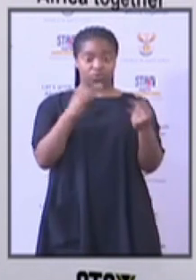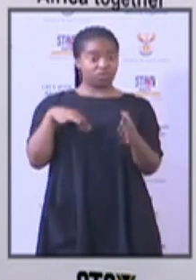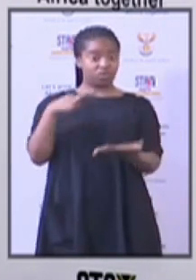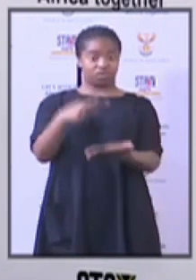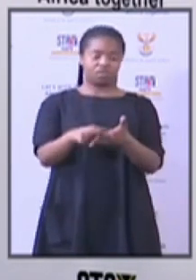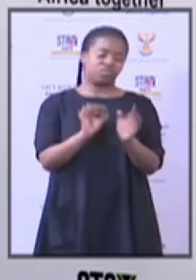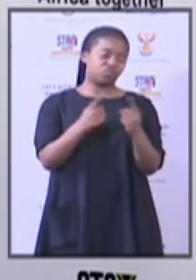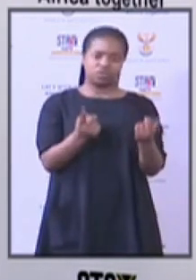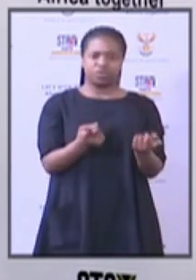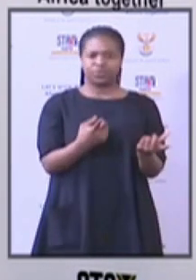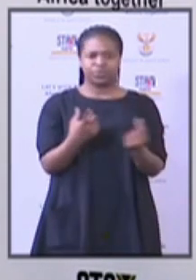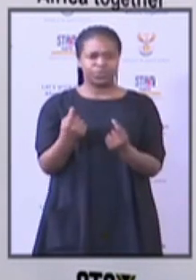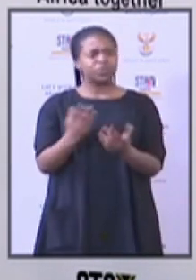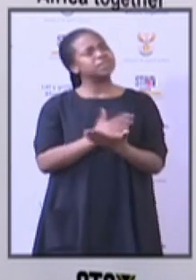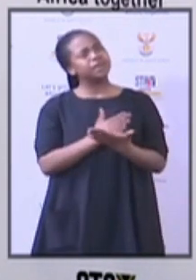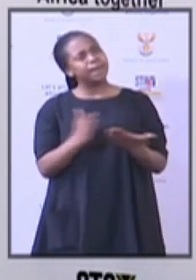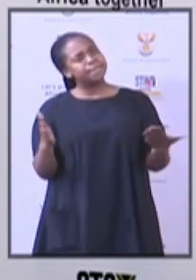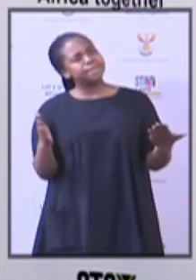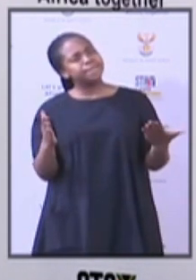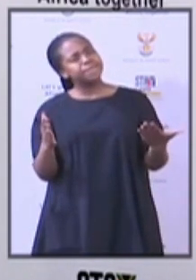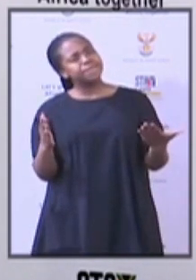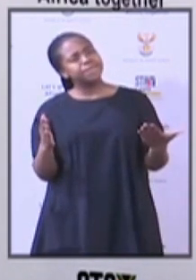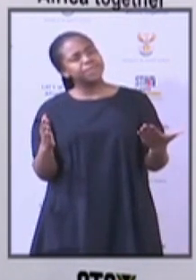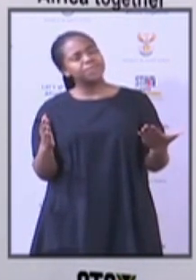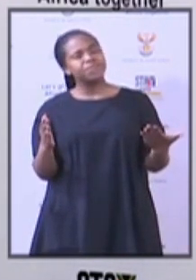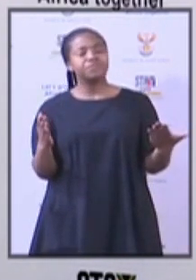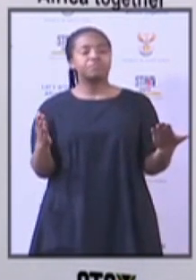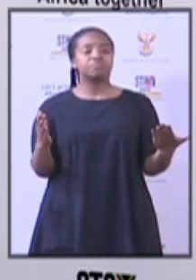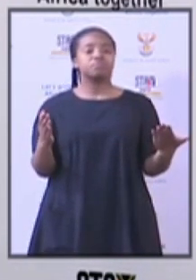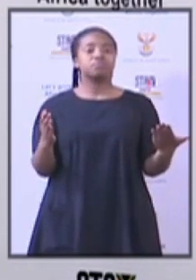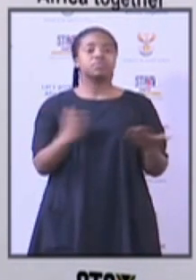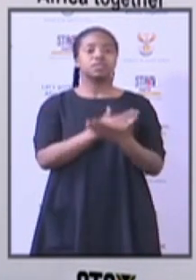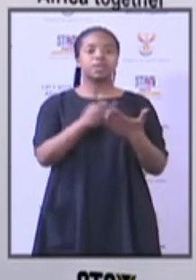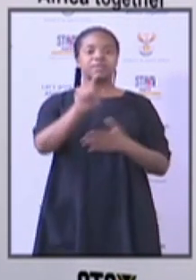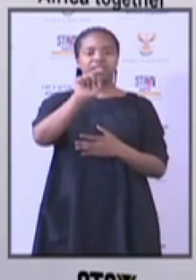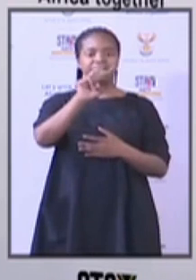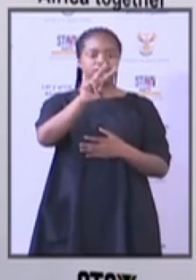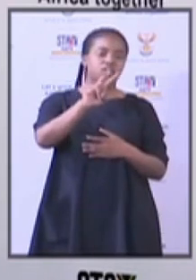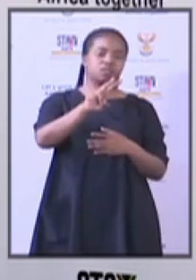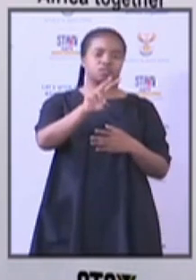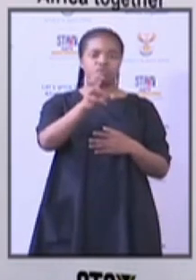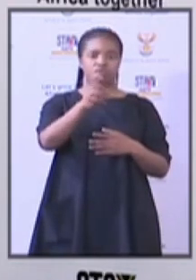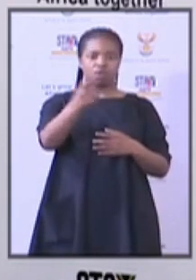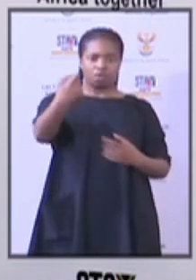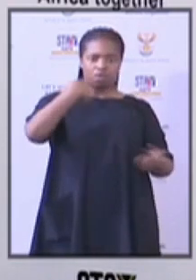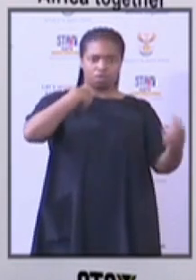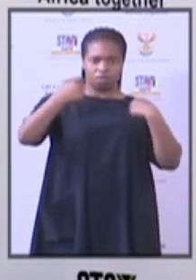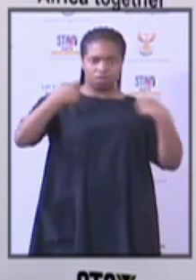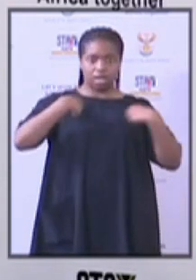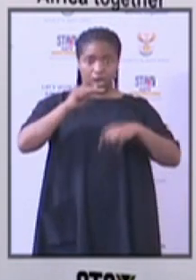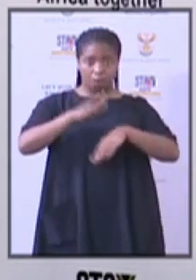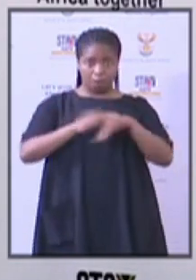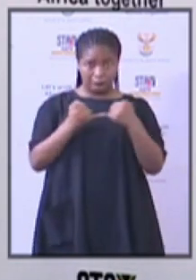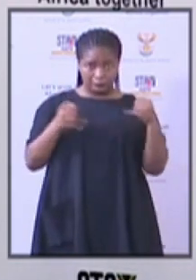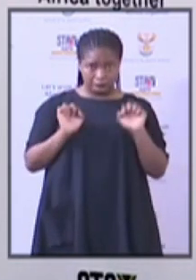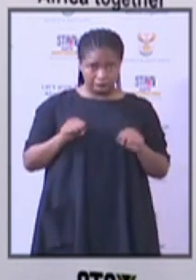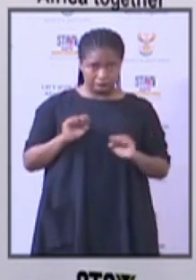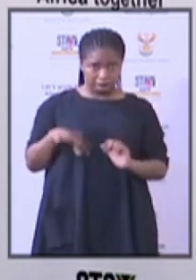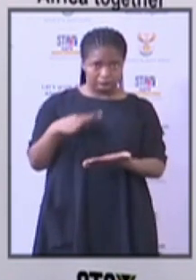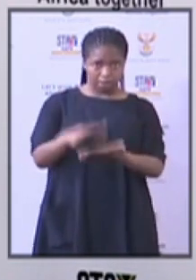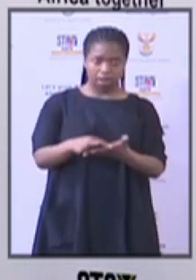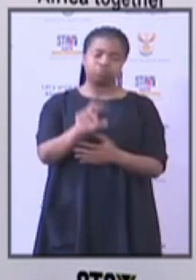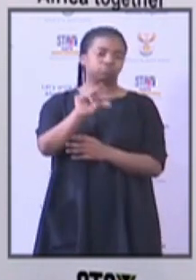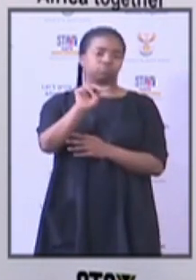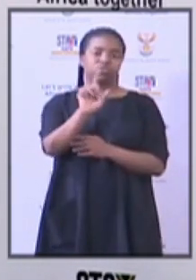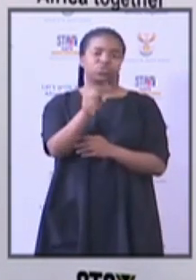lockdown. There are some media houses who ask us about e-Home Affairs portal. The e-Home